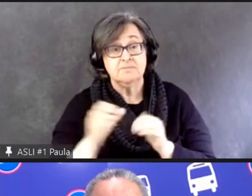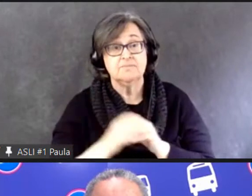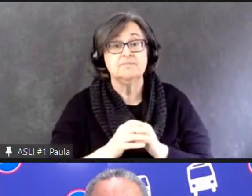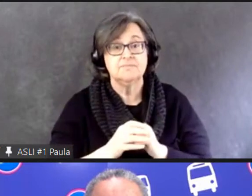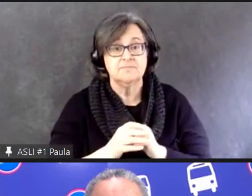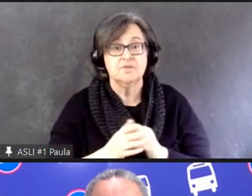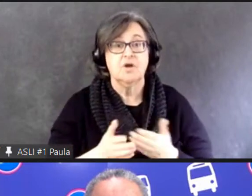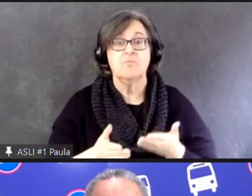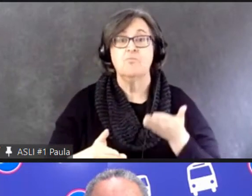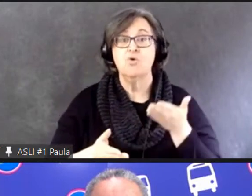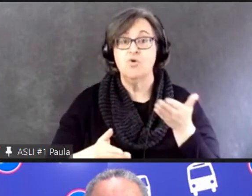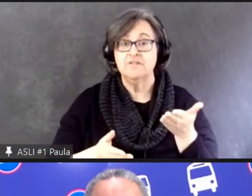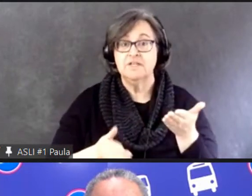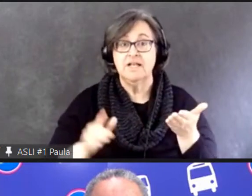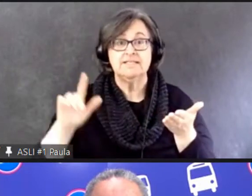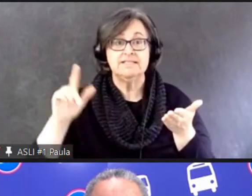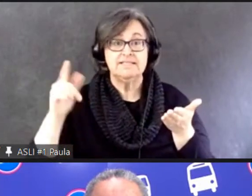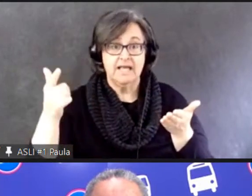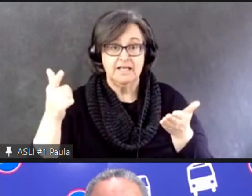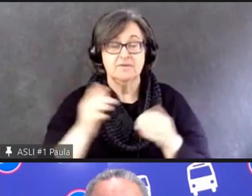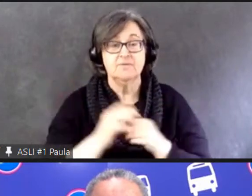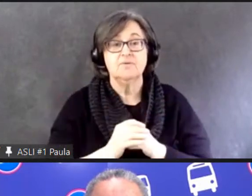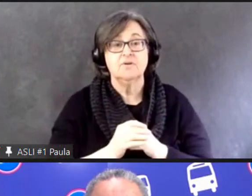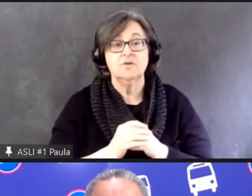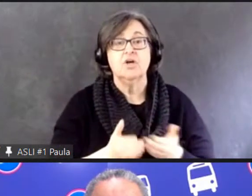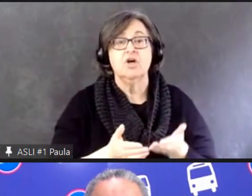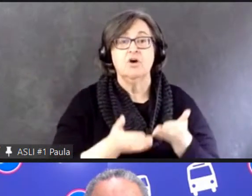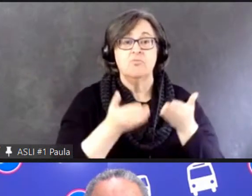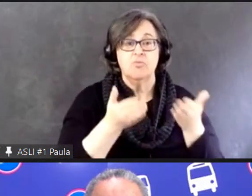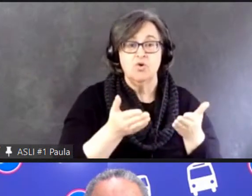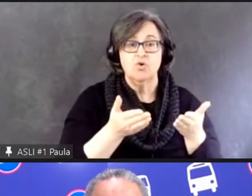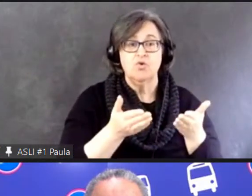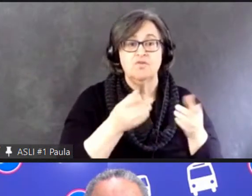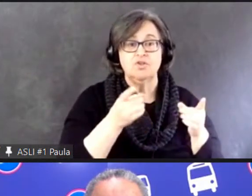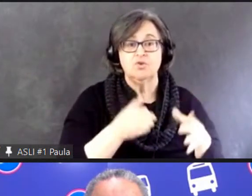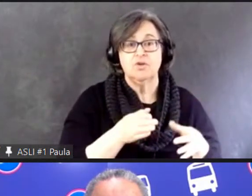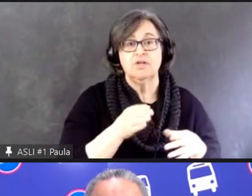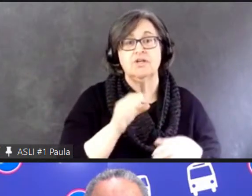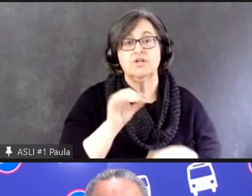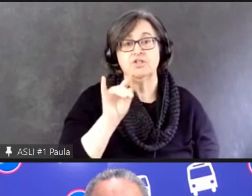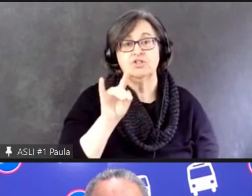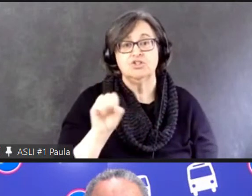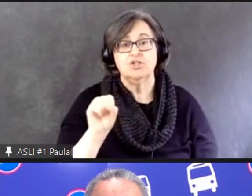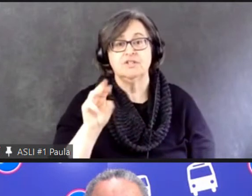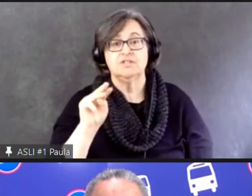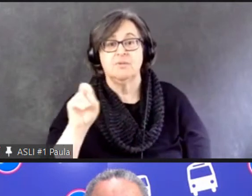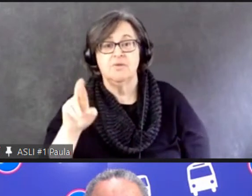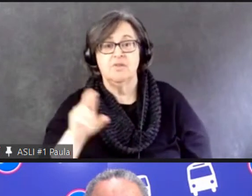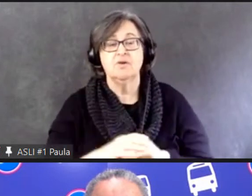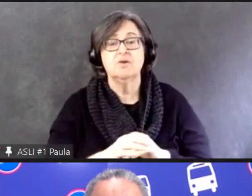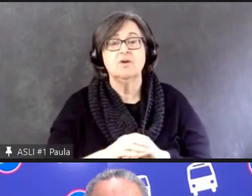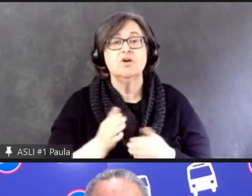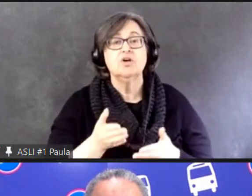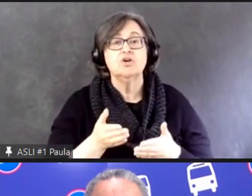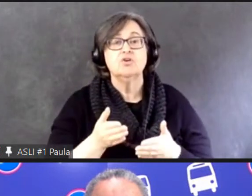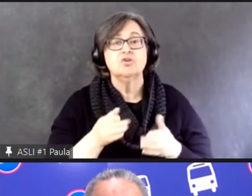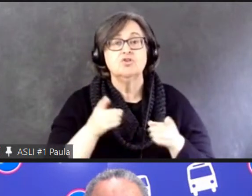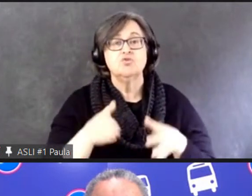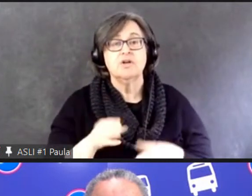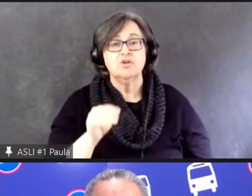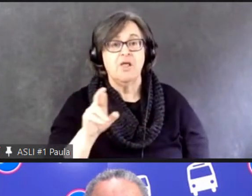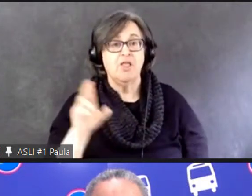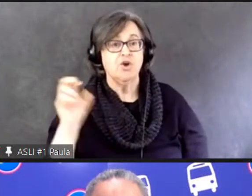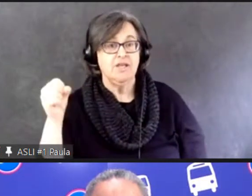So moved. Second. I'm moved and seconded by Directors Jakes and Miller. I'll take the vote. Director Miller.